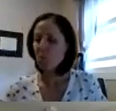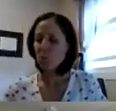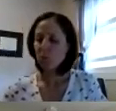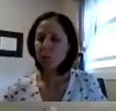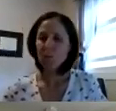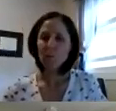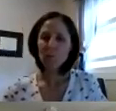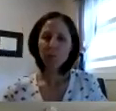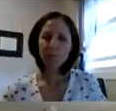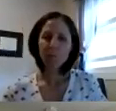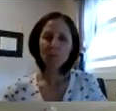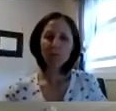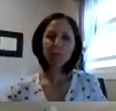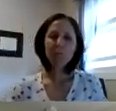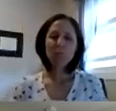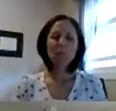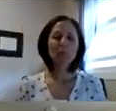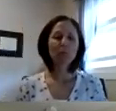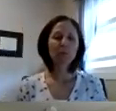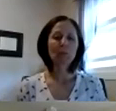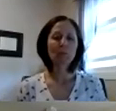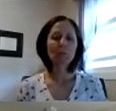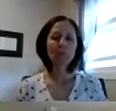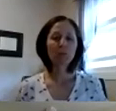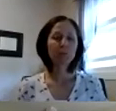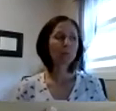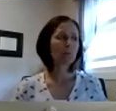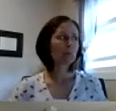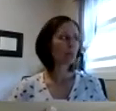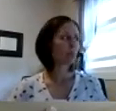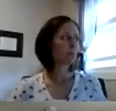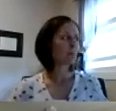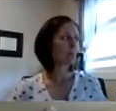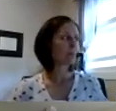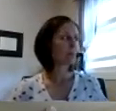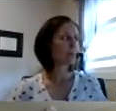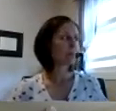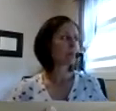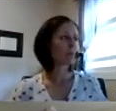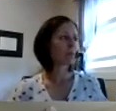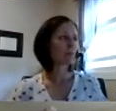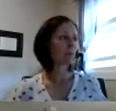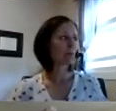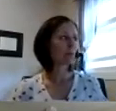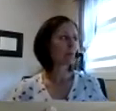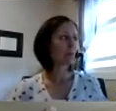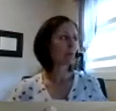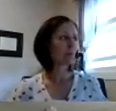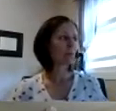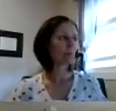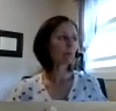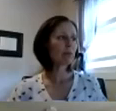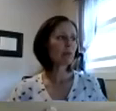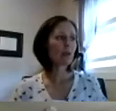arts sector, and then it's really operational support. It's an attempt to try to help keep the doors open for the many, many